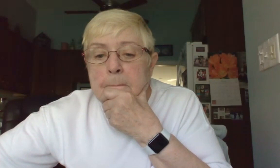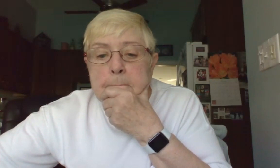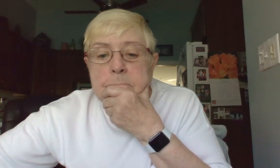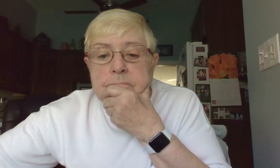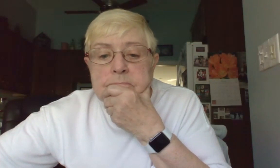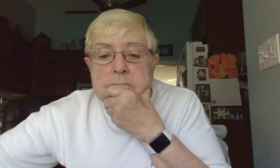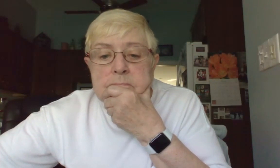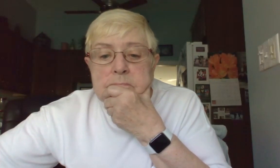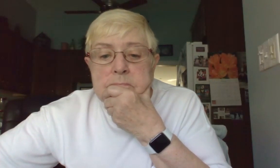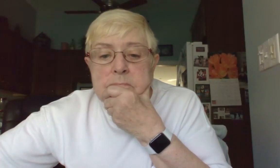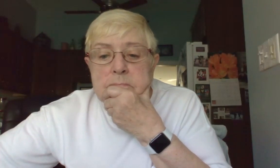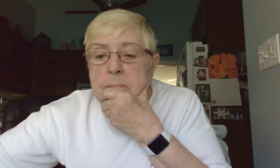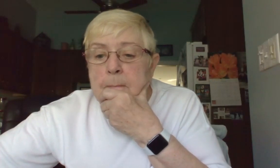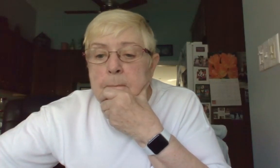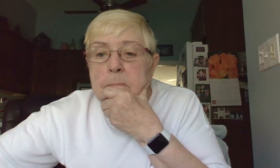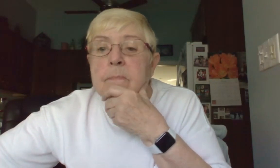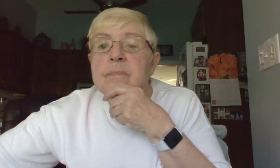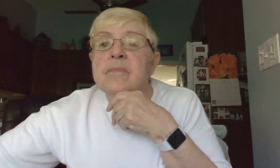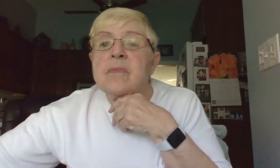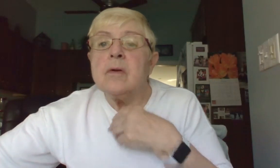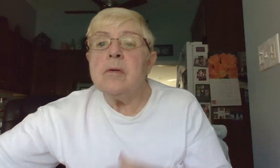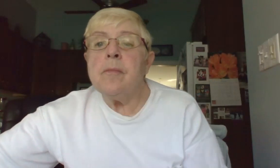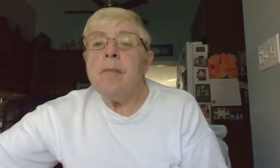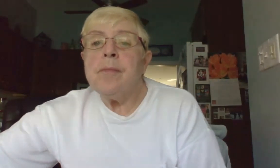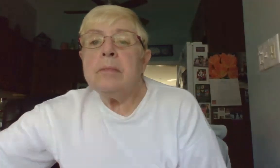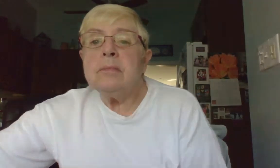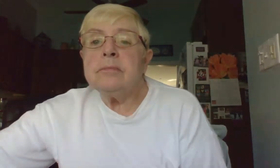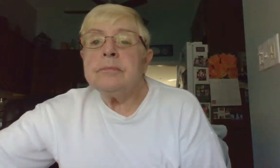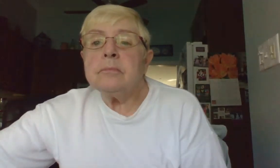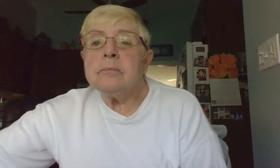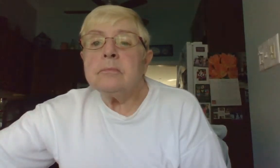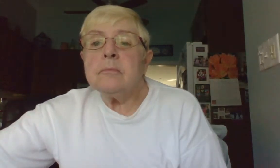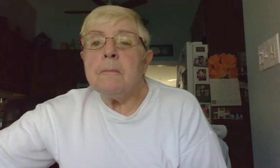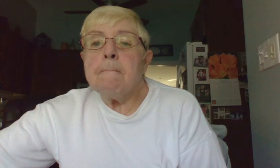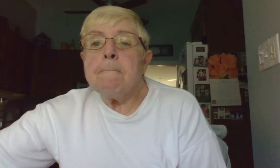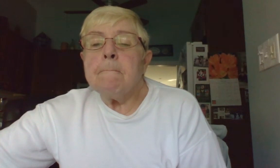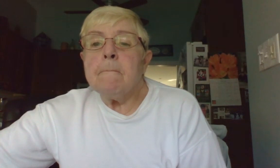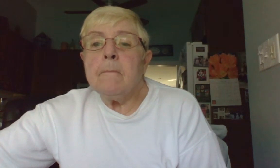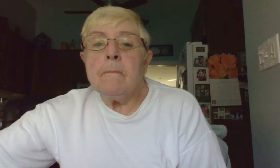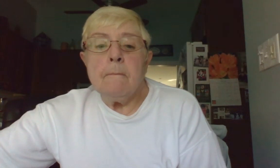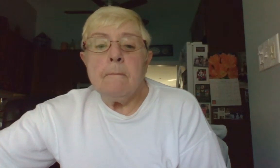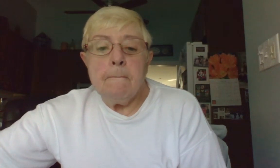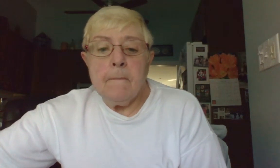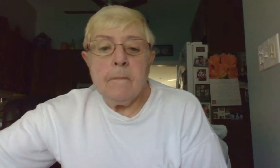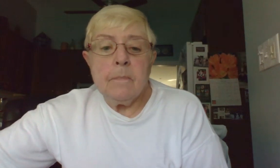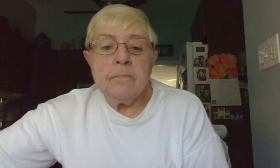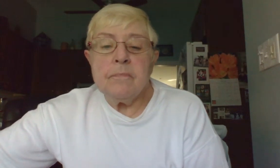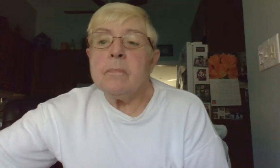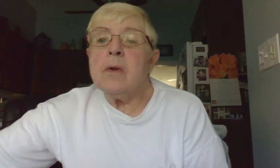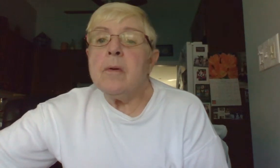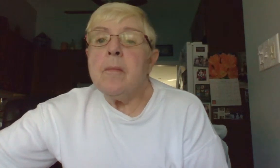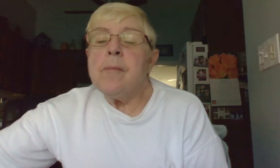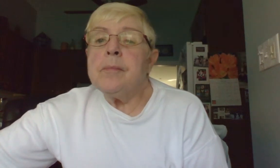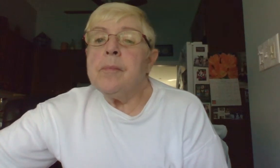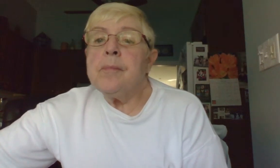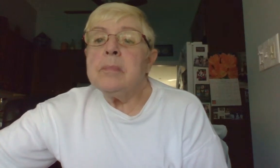extended benefits that are more generous than the pay that these businesses can offer them. And therein lies the rub. What do you think?